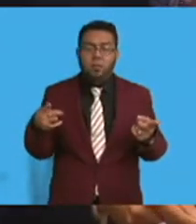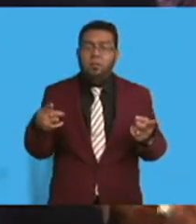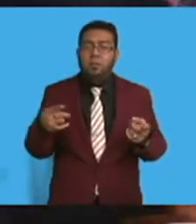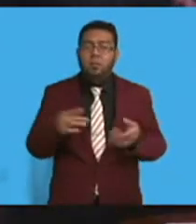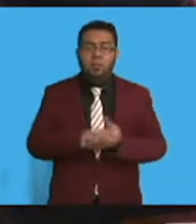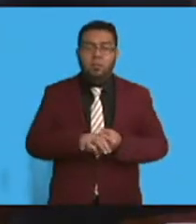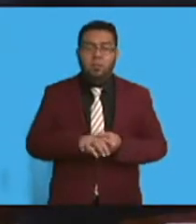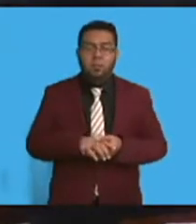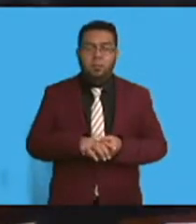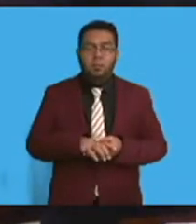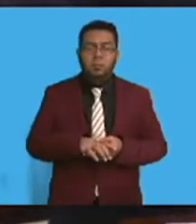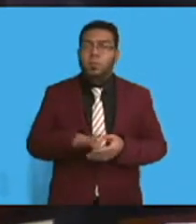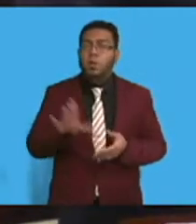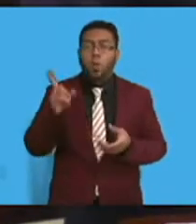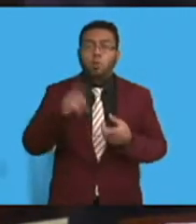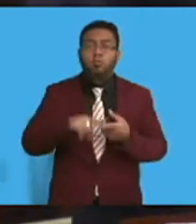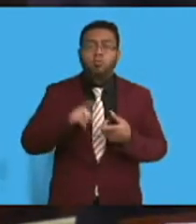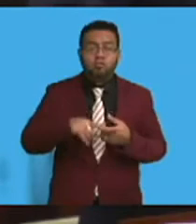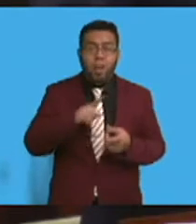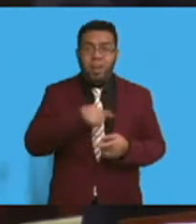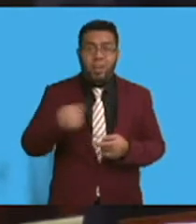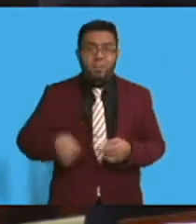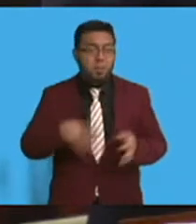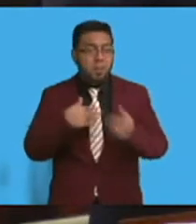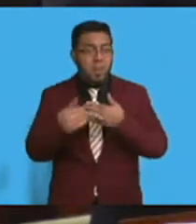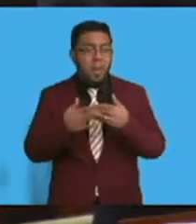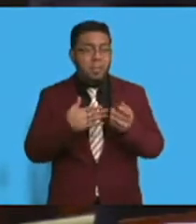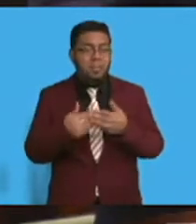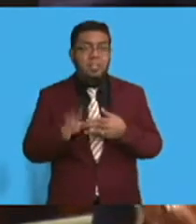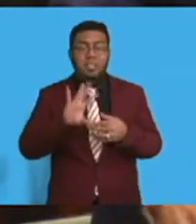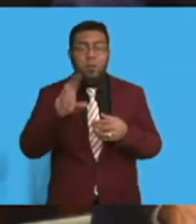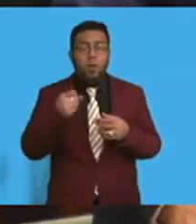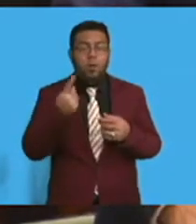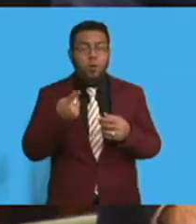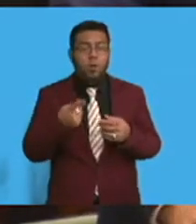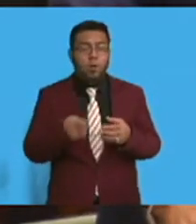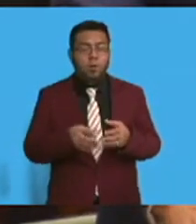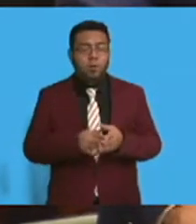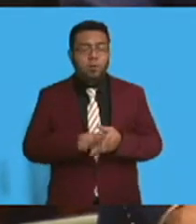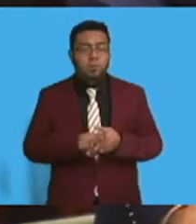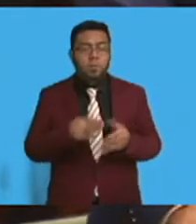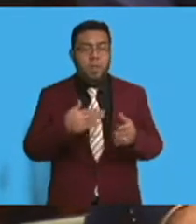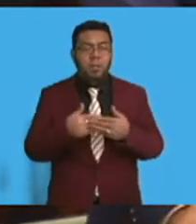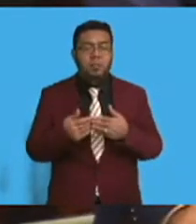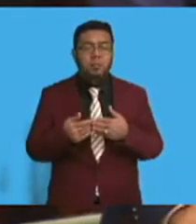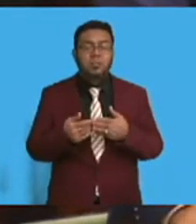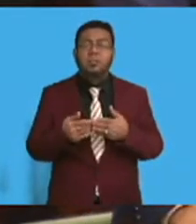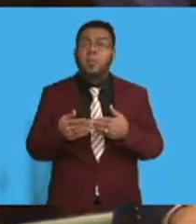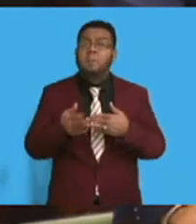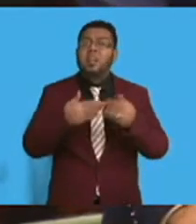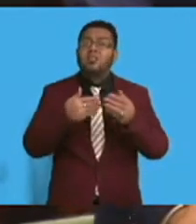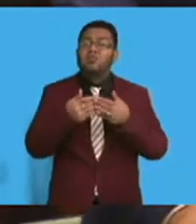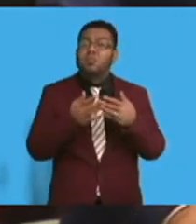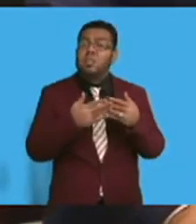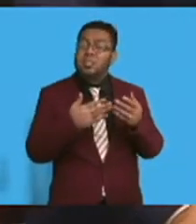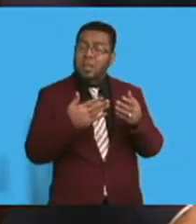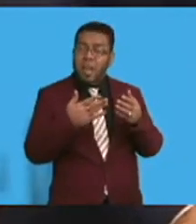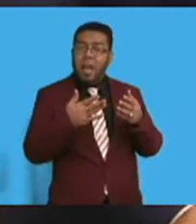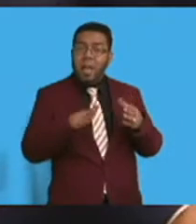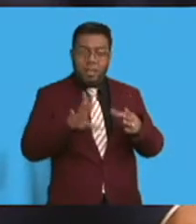have done for Fiji if it had been managed by someone, say, capable of managing a political party, let alone the entire nation's